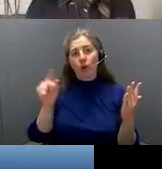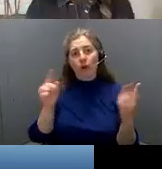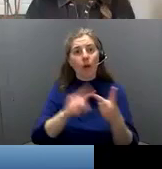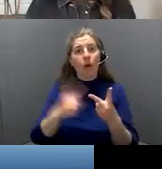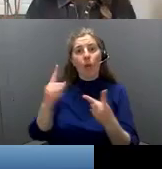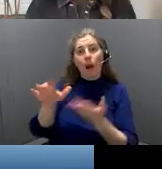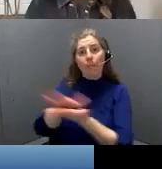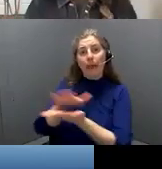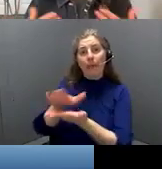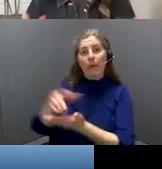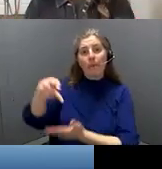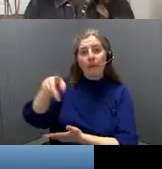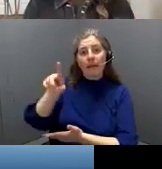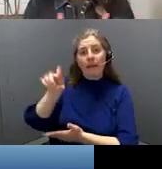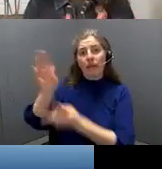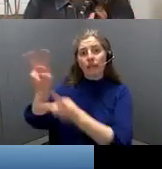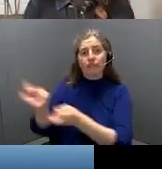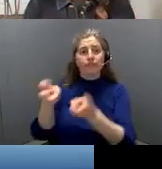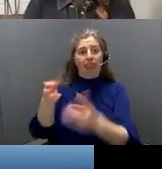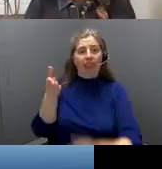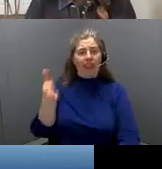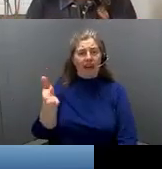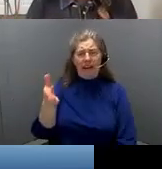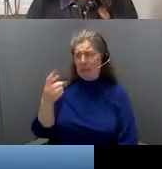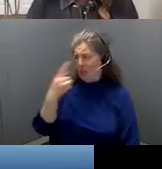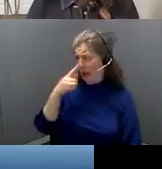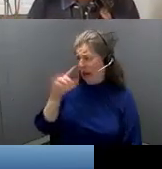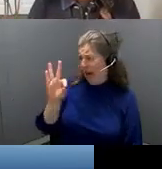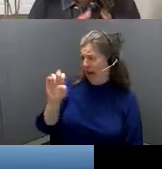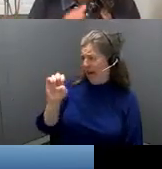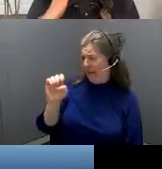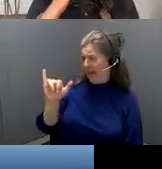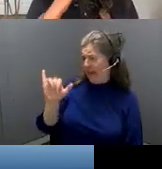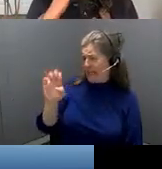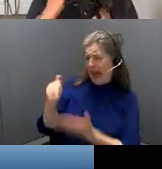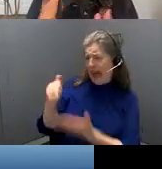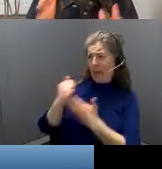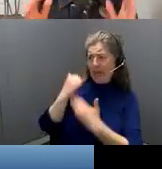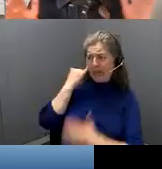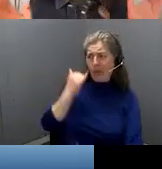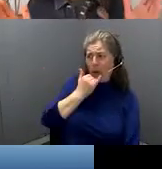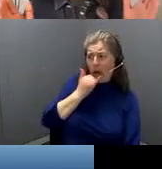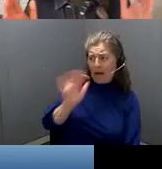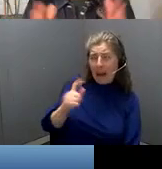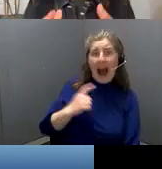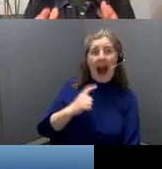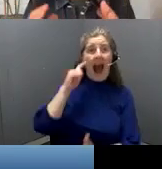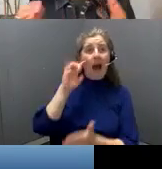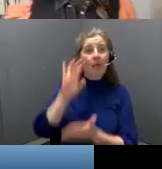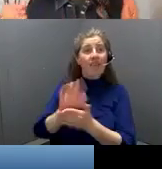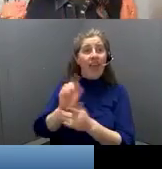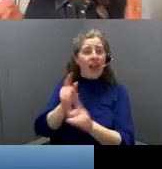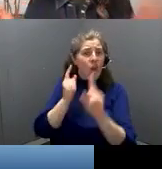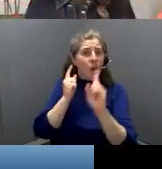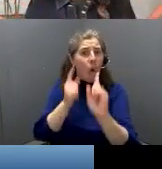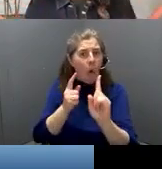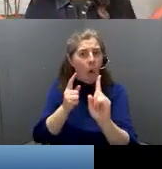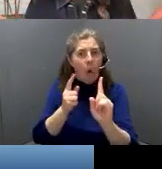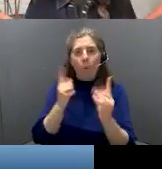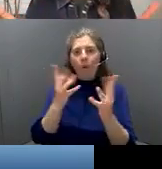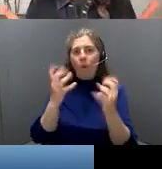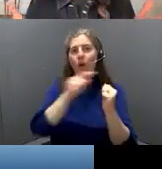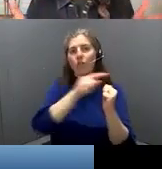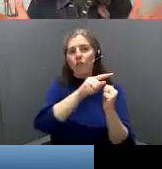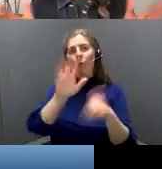just there. And I believe, and Felice, you can help me out if I'm wrong here. I believe that's the goal, is we want everyone